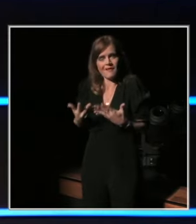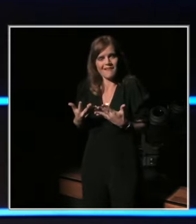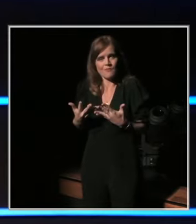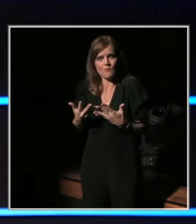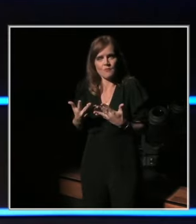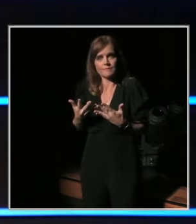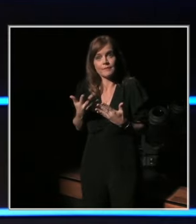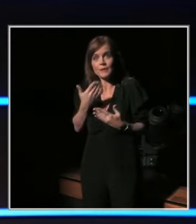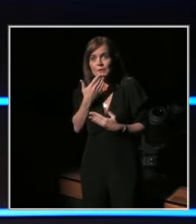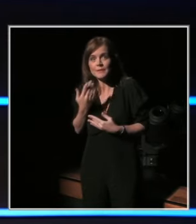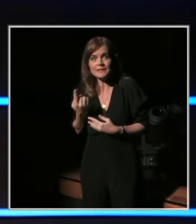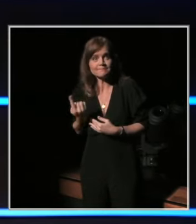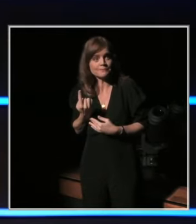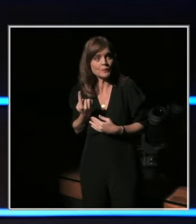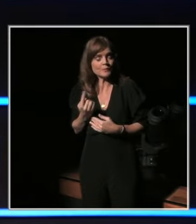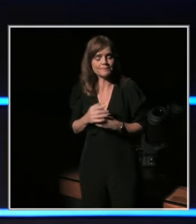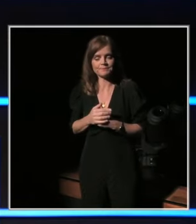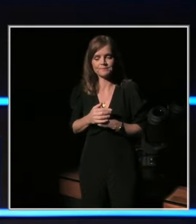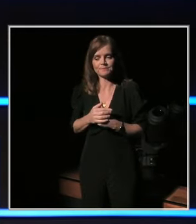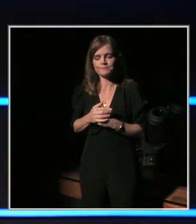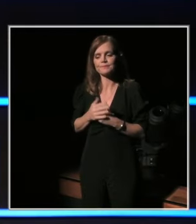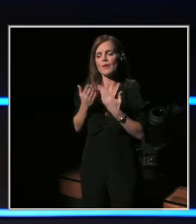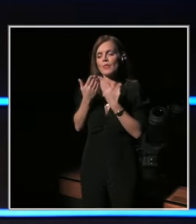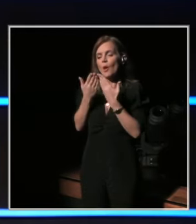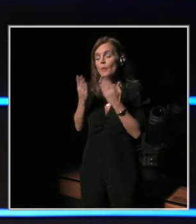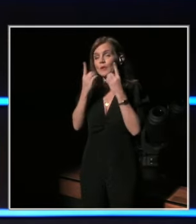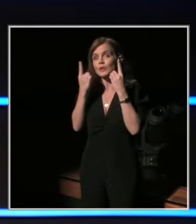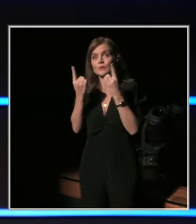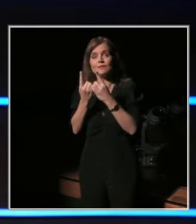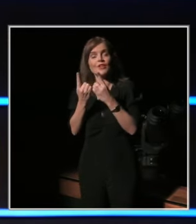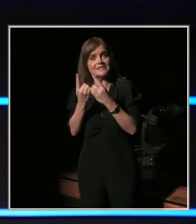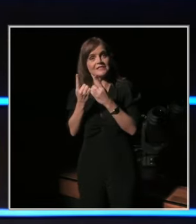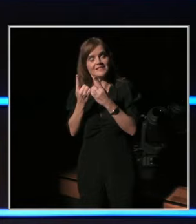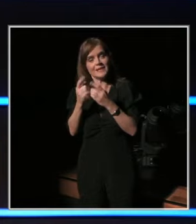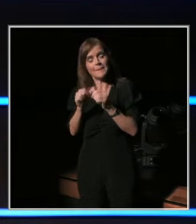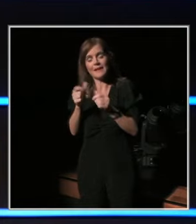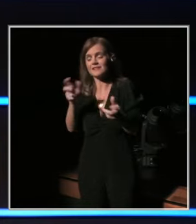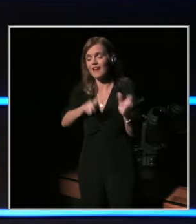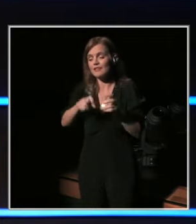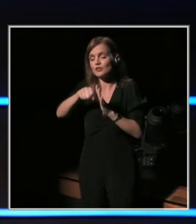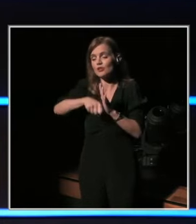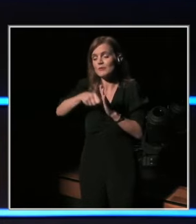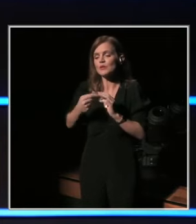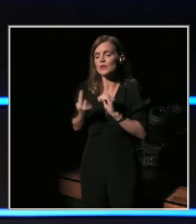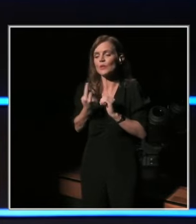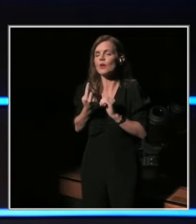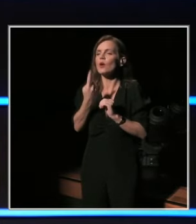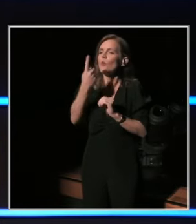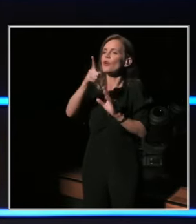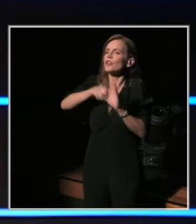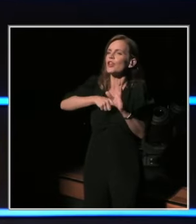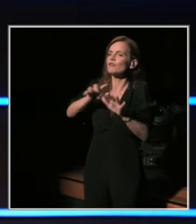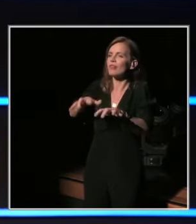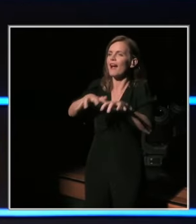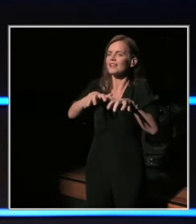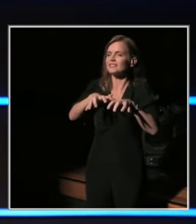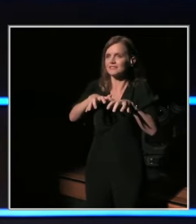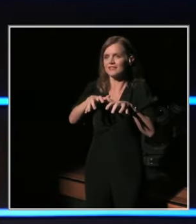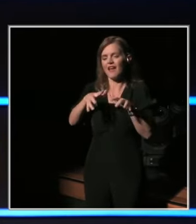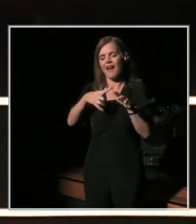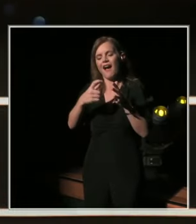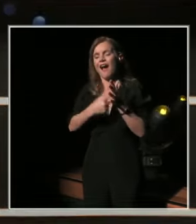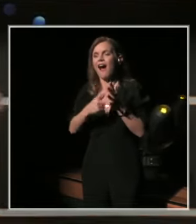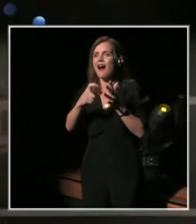goes to. The Grierson Award for the Open University Best Science Documentary goes to A Year in the Ice, The Arctic Drift.